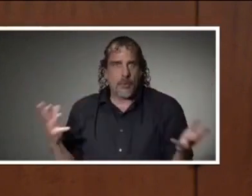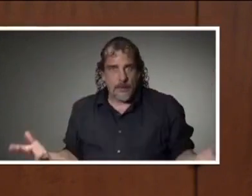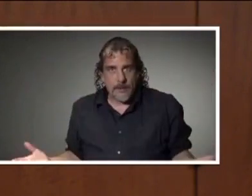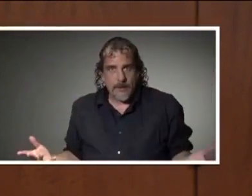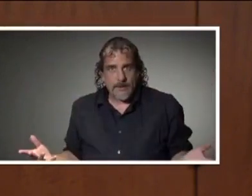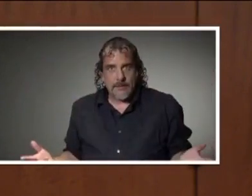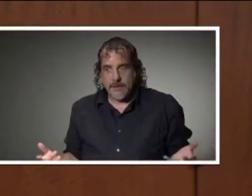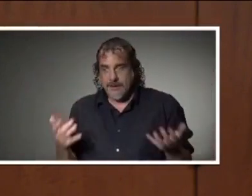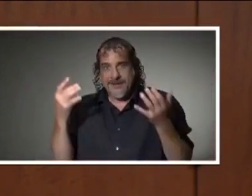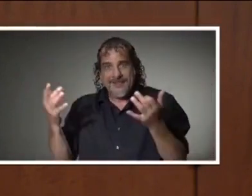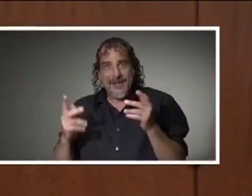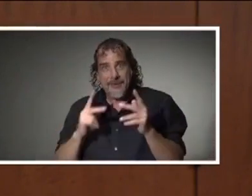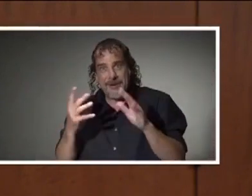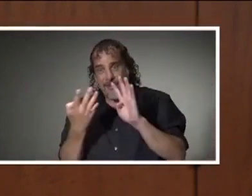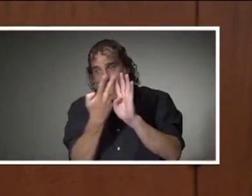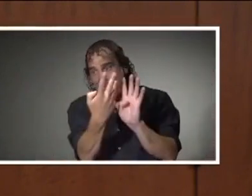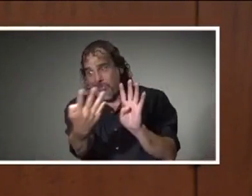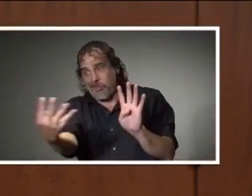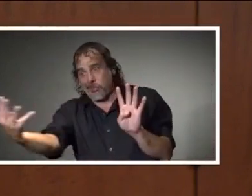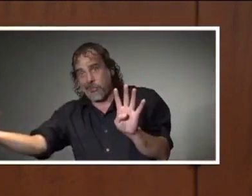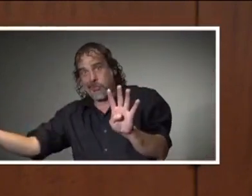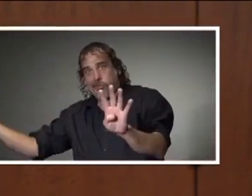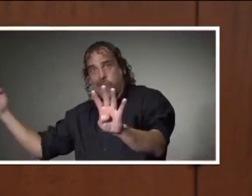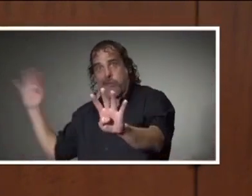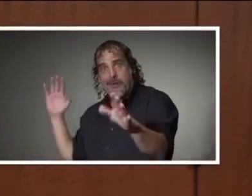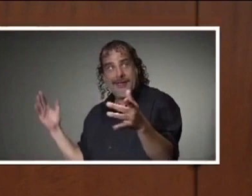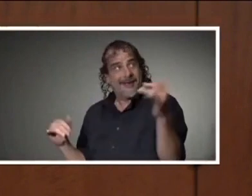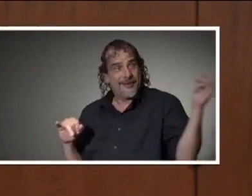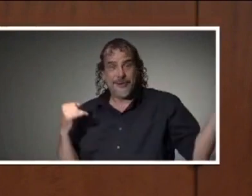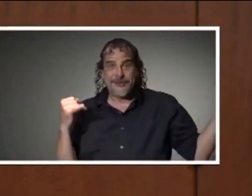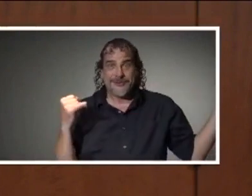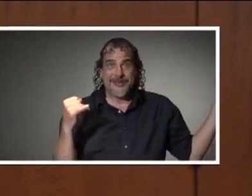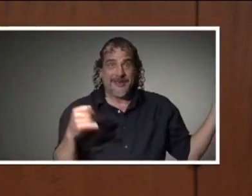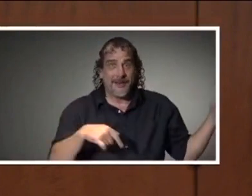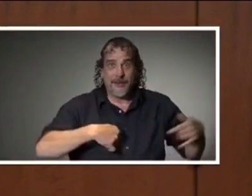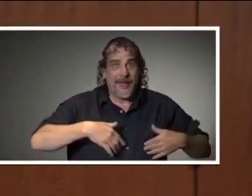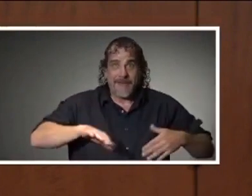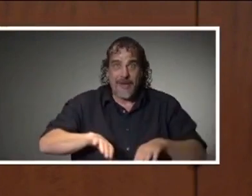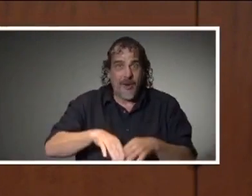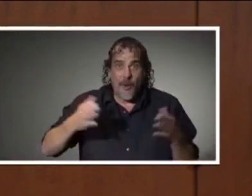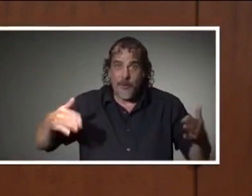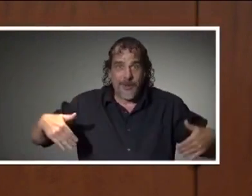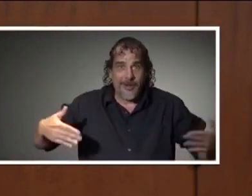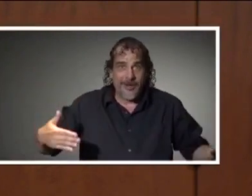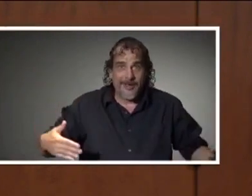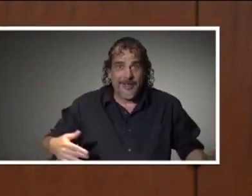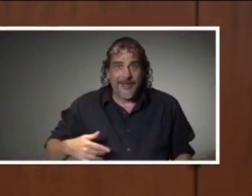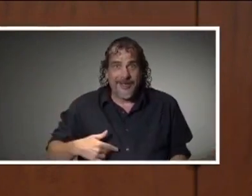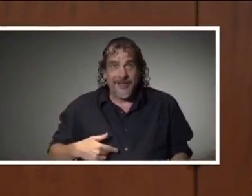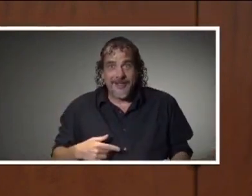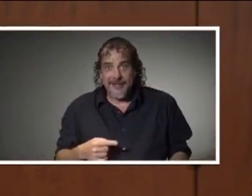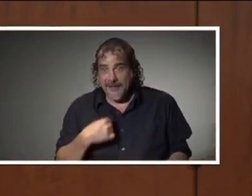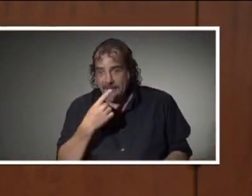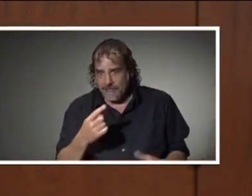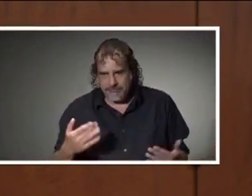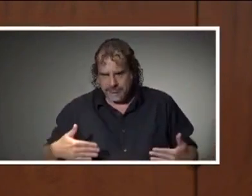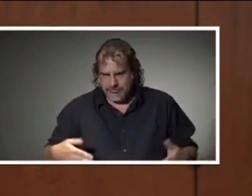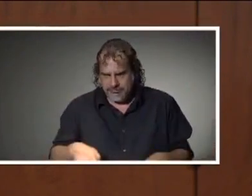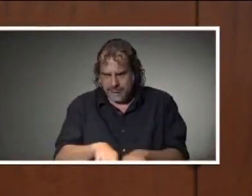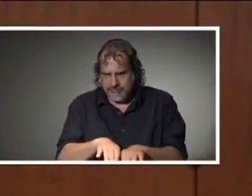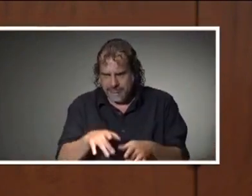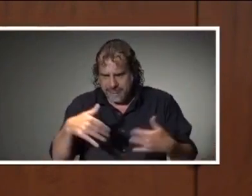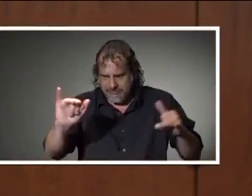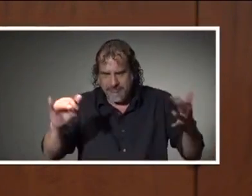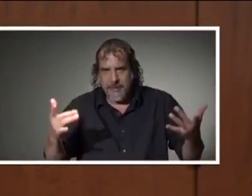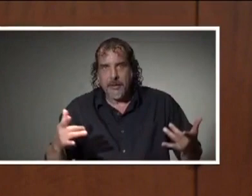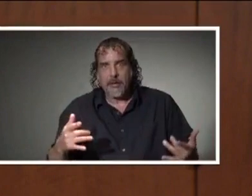line every morning here in Jackson, and we haven't even opened up those services yet. And I watch them leave when they're told we're not doing that. So I